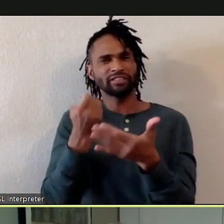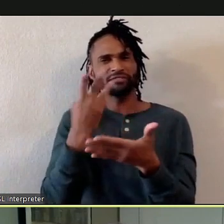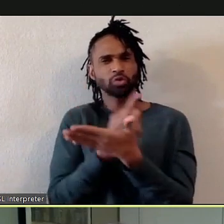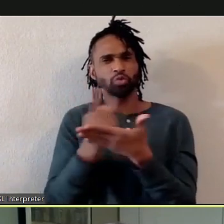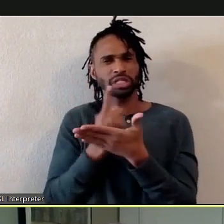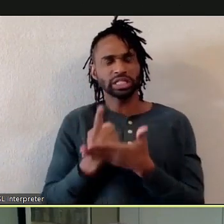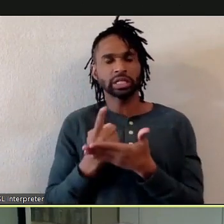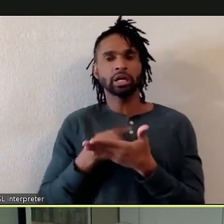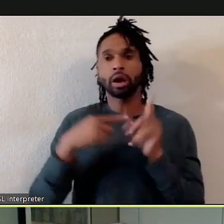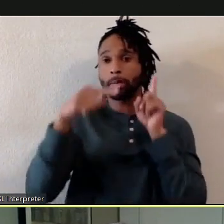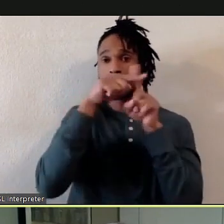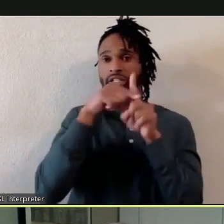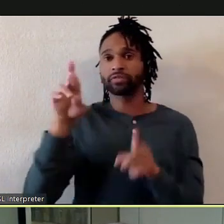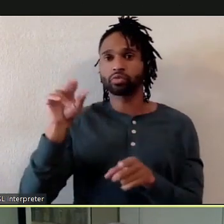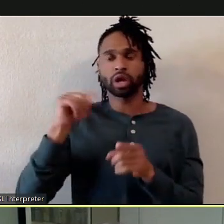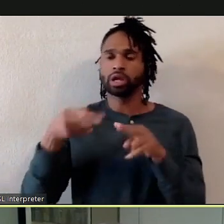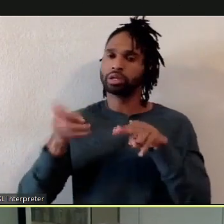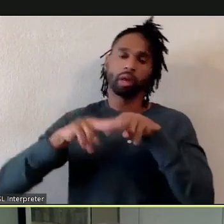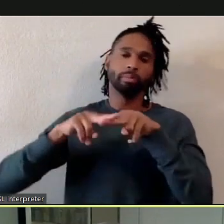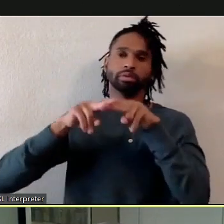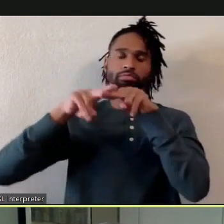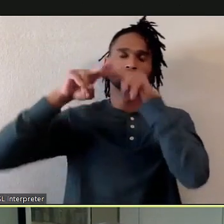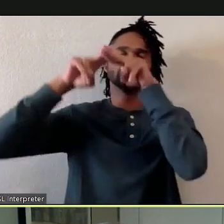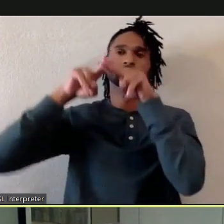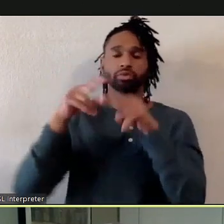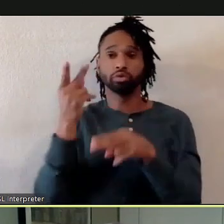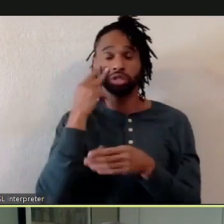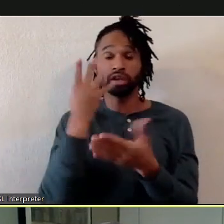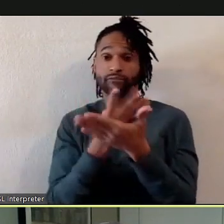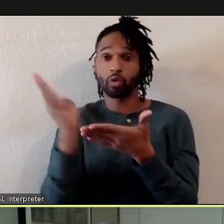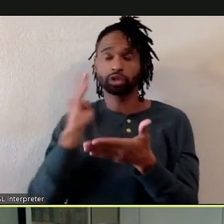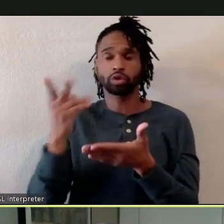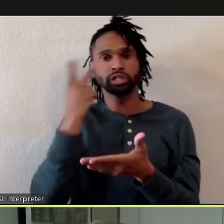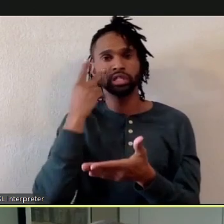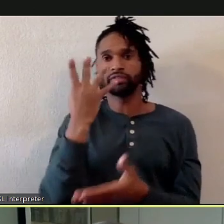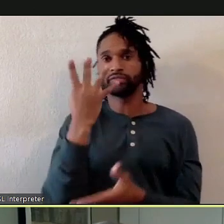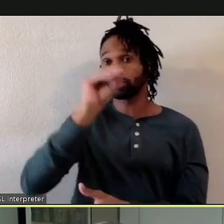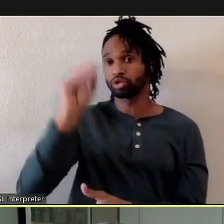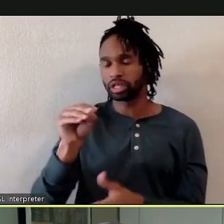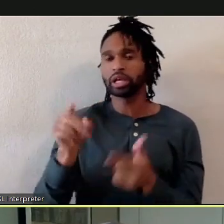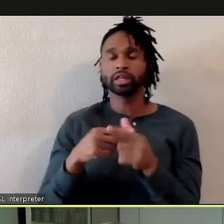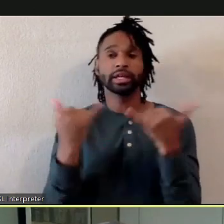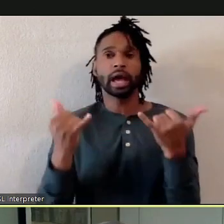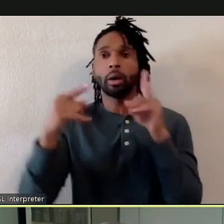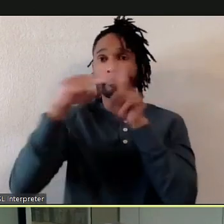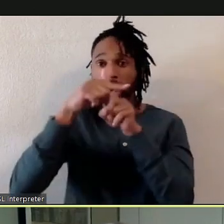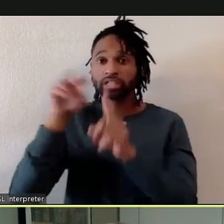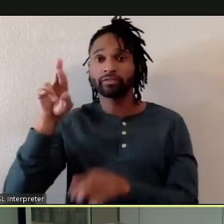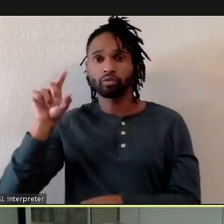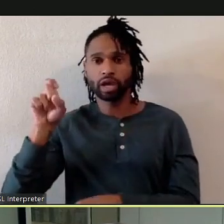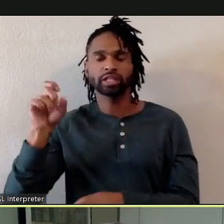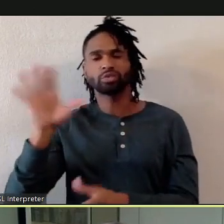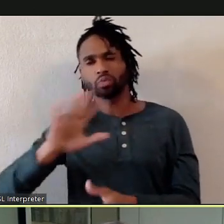has more than doubled. You'll see that 4 weeks ago, that rate was about 4%, and now that positivity rate is about